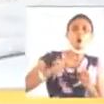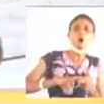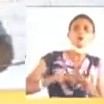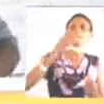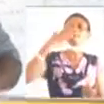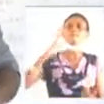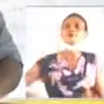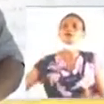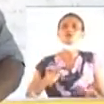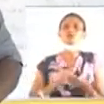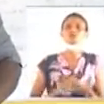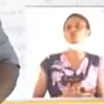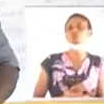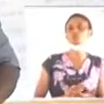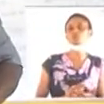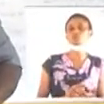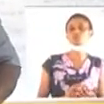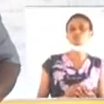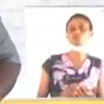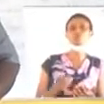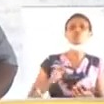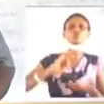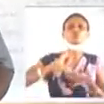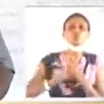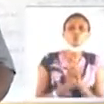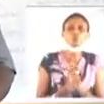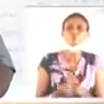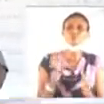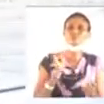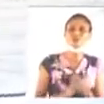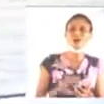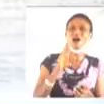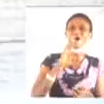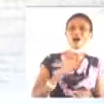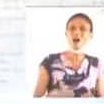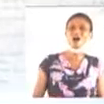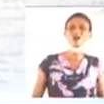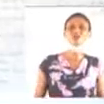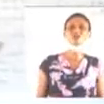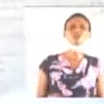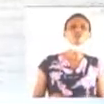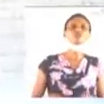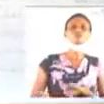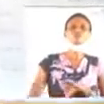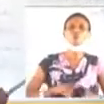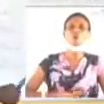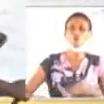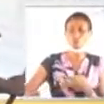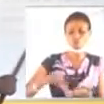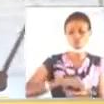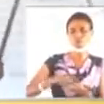using drugs. The youth should not imitate them. The celebrities, those who have